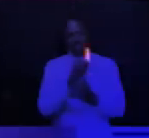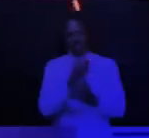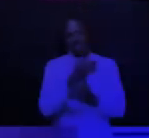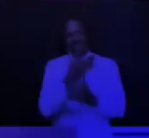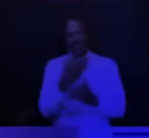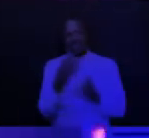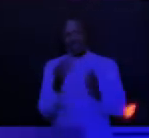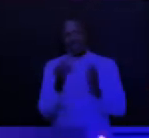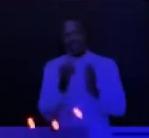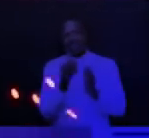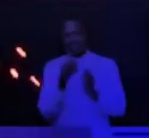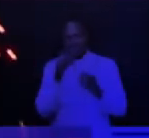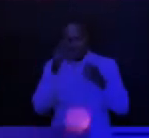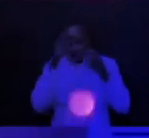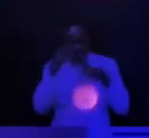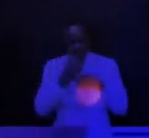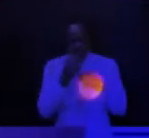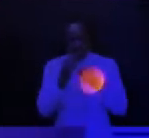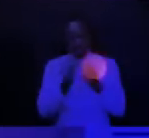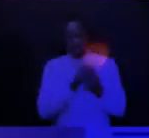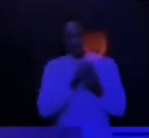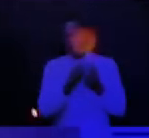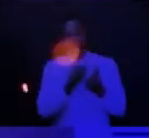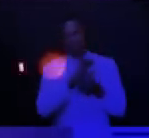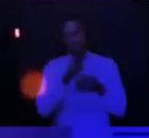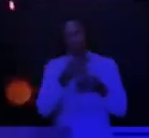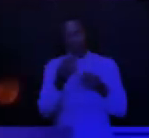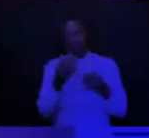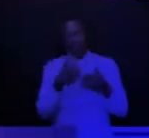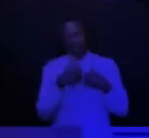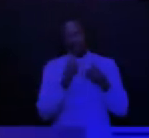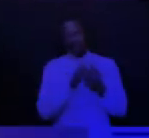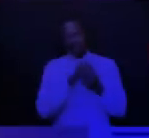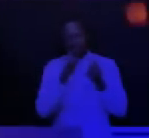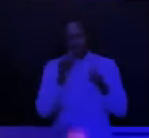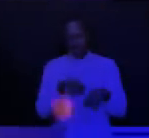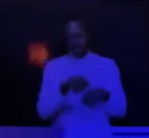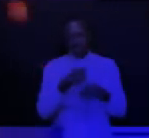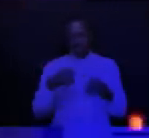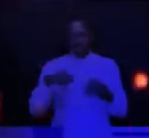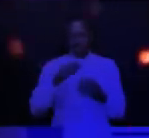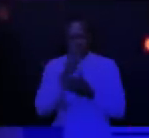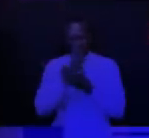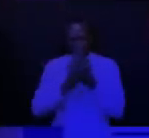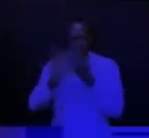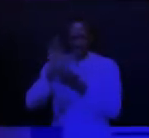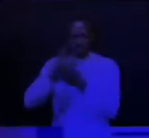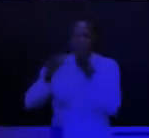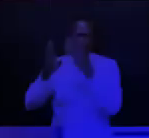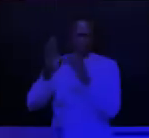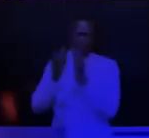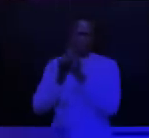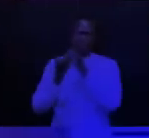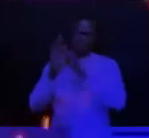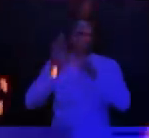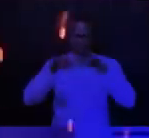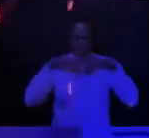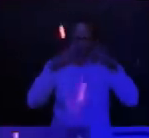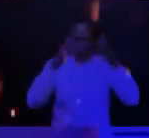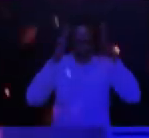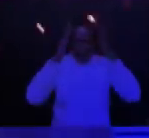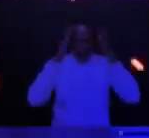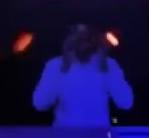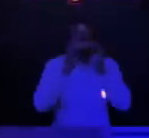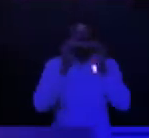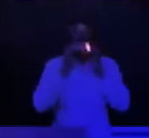you have amassed. We want to go before God in humility. That we will set our focus right. And we will